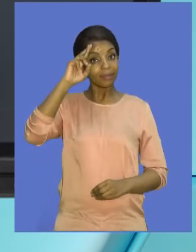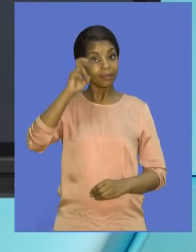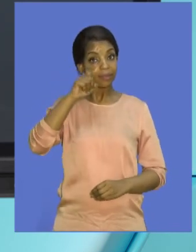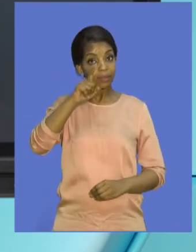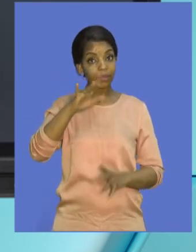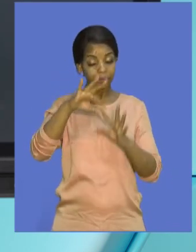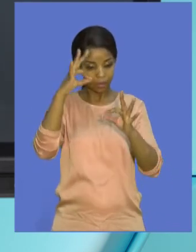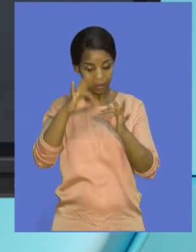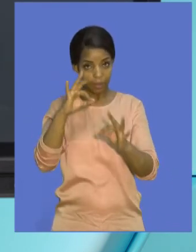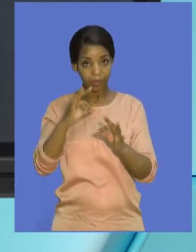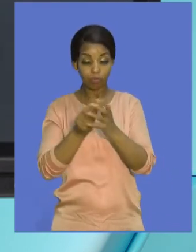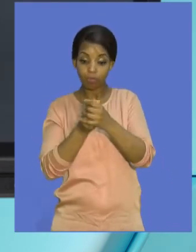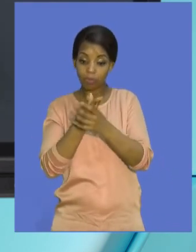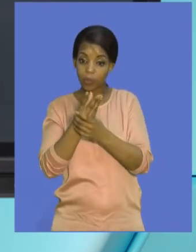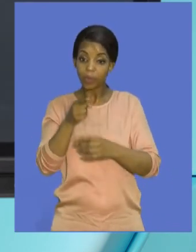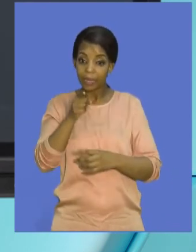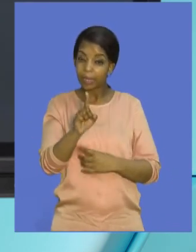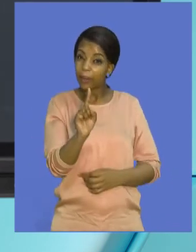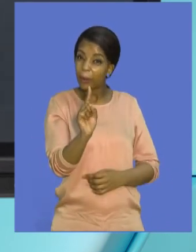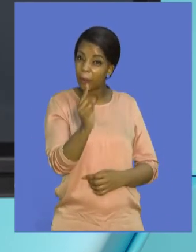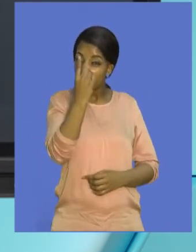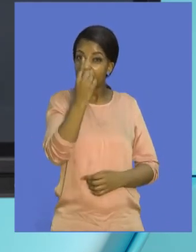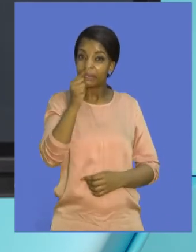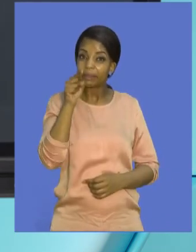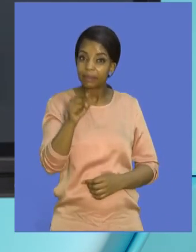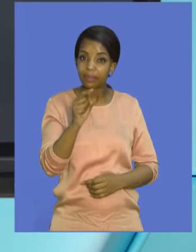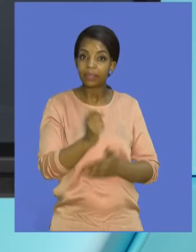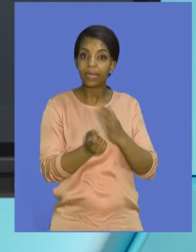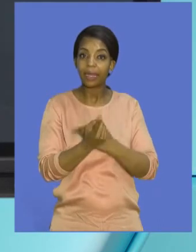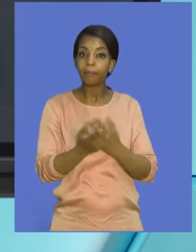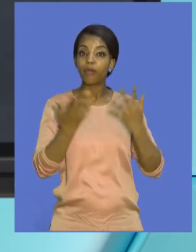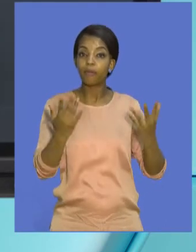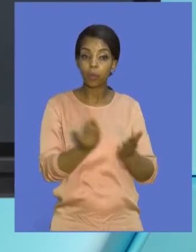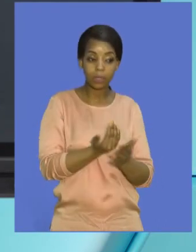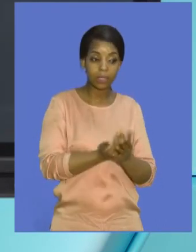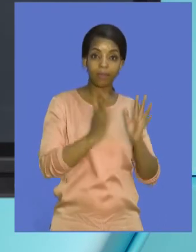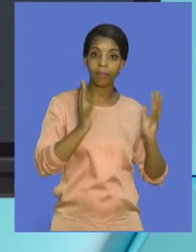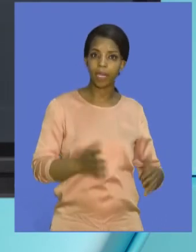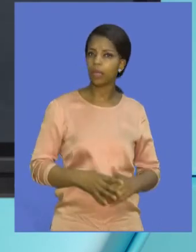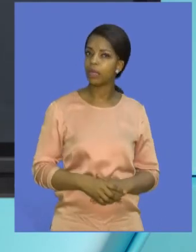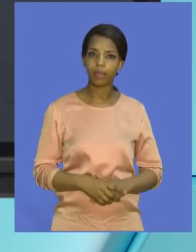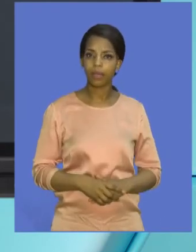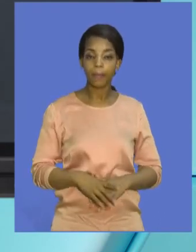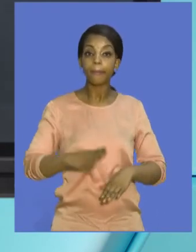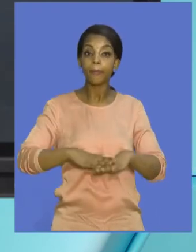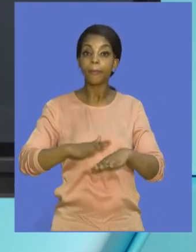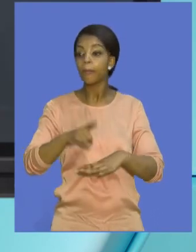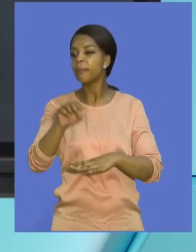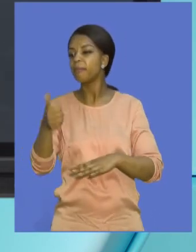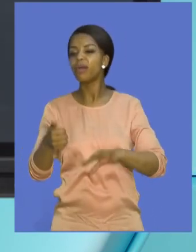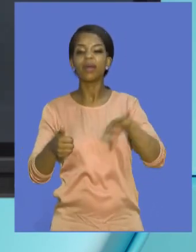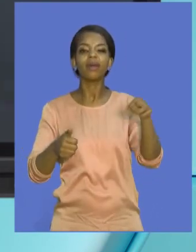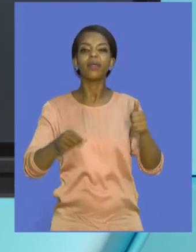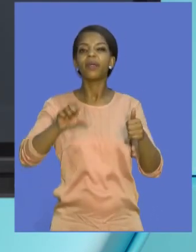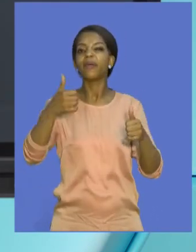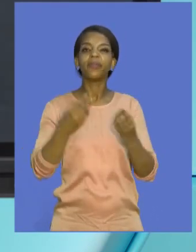only apply to investment or savings. It also applies to agreements that involve you taking